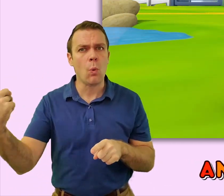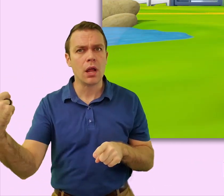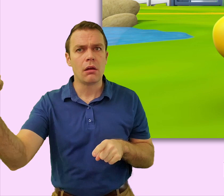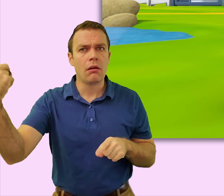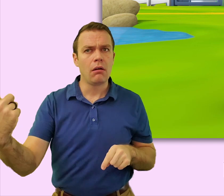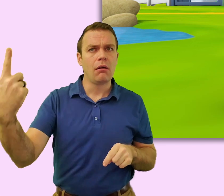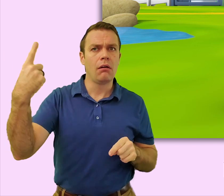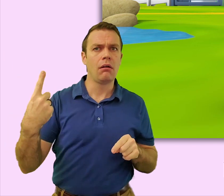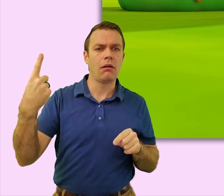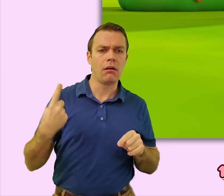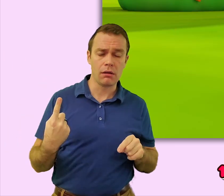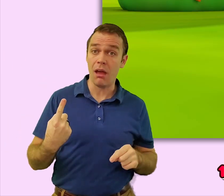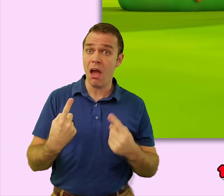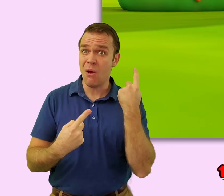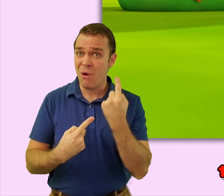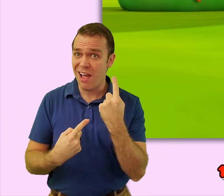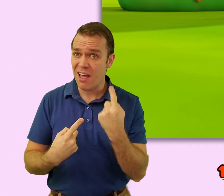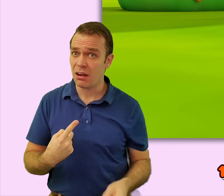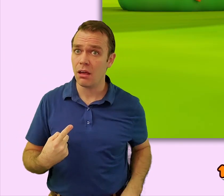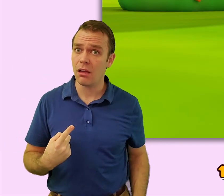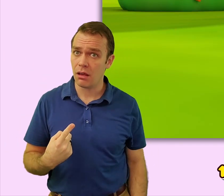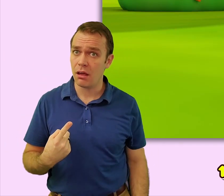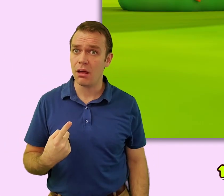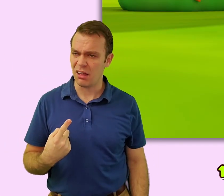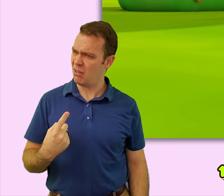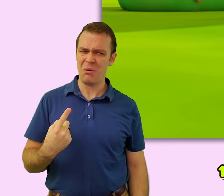only 1 little duck came back. 1,